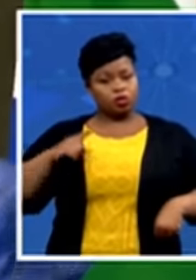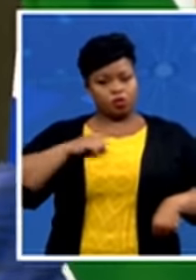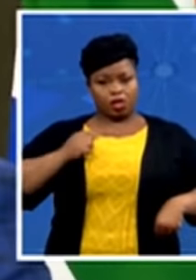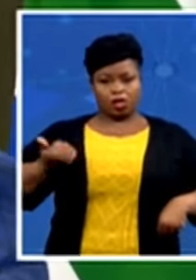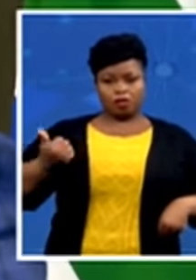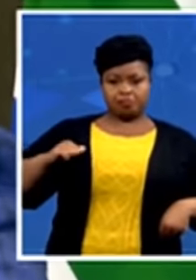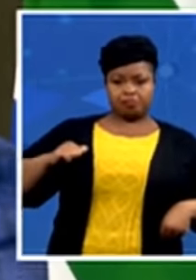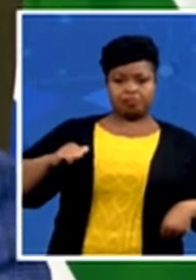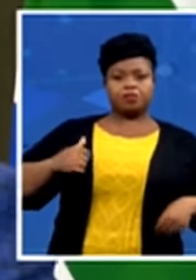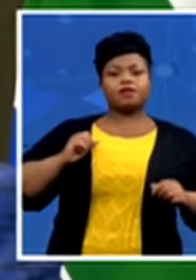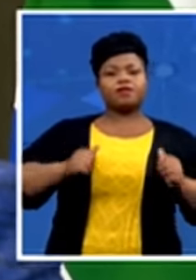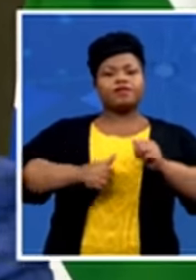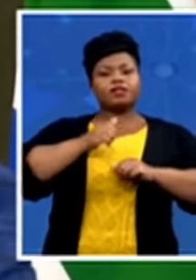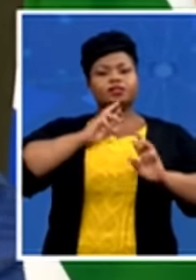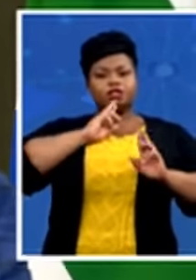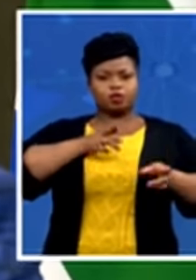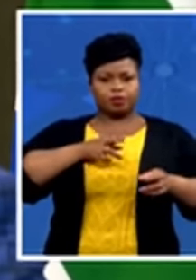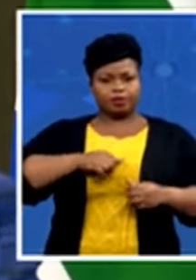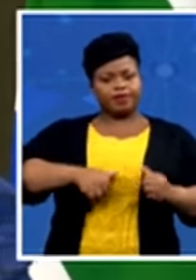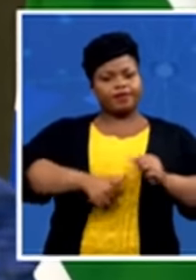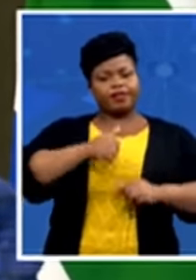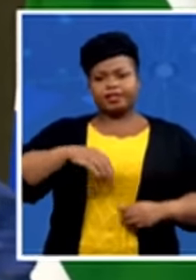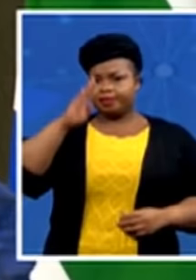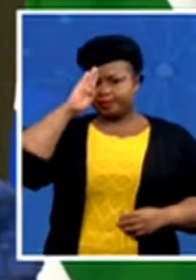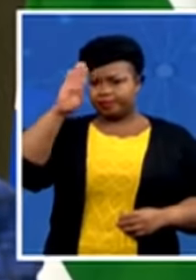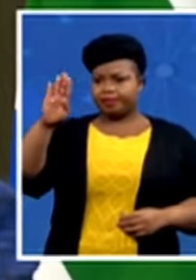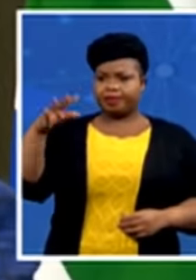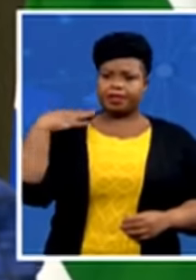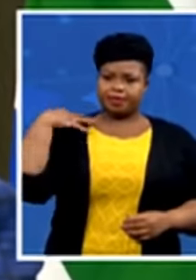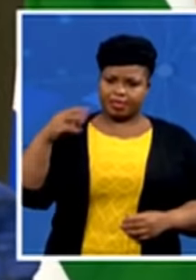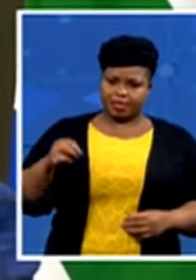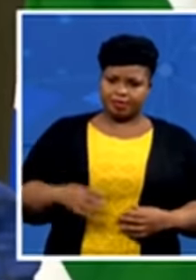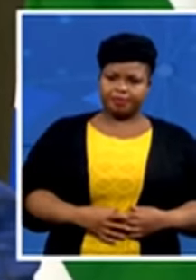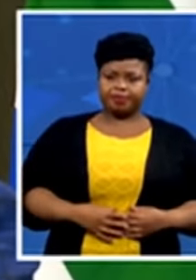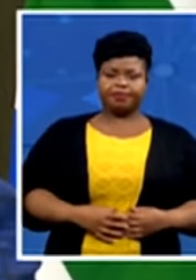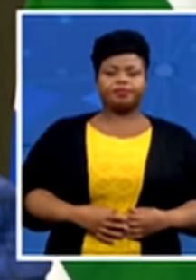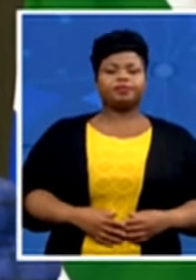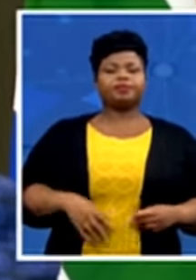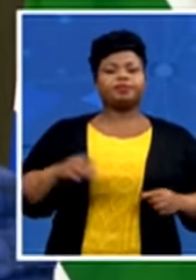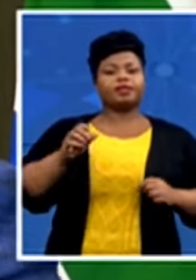by greeting the Minister and the Deputy Minister and the CEO.